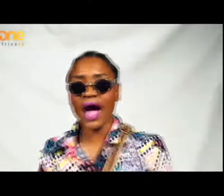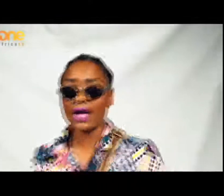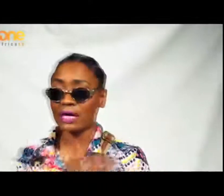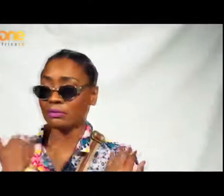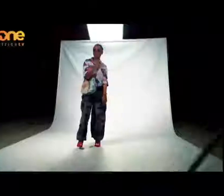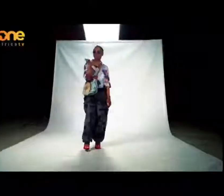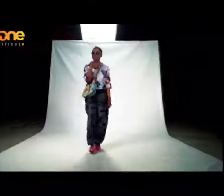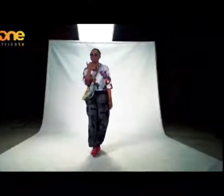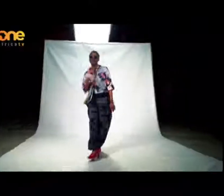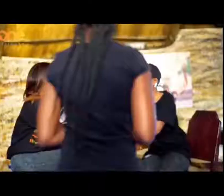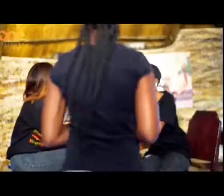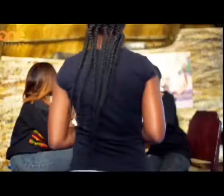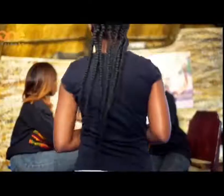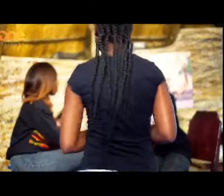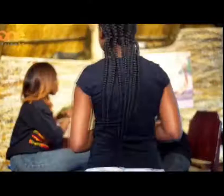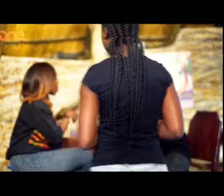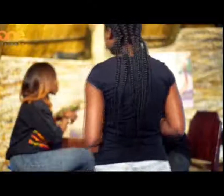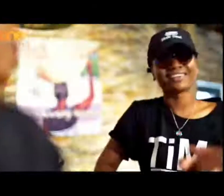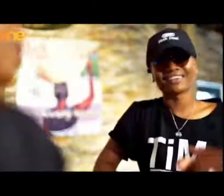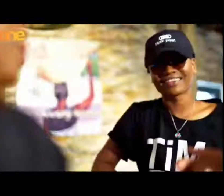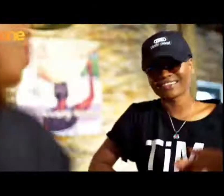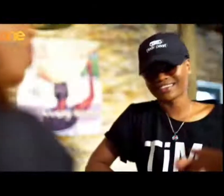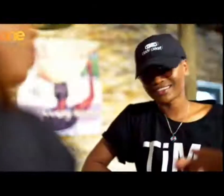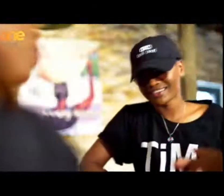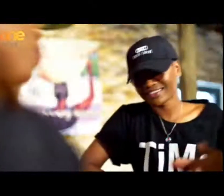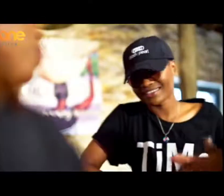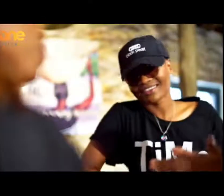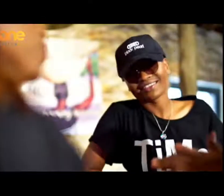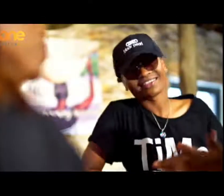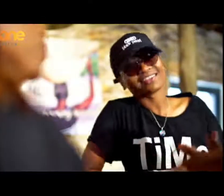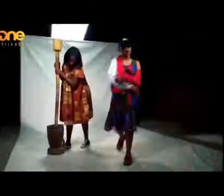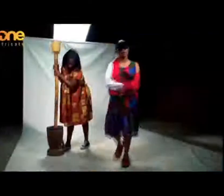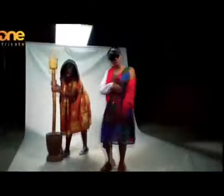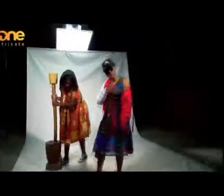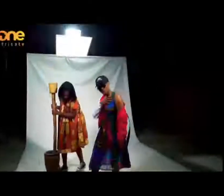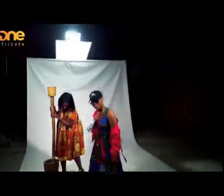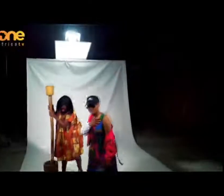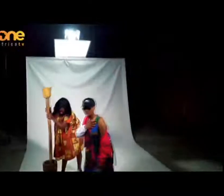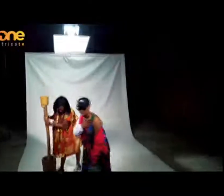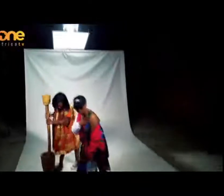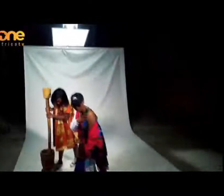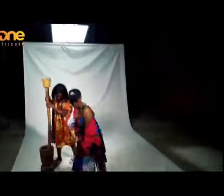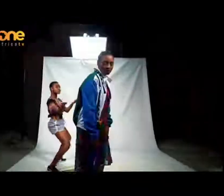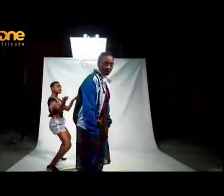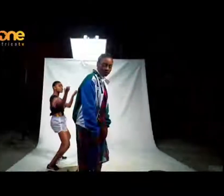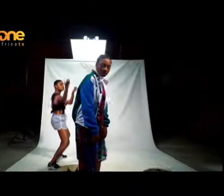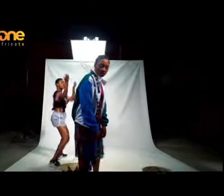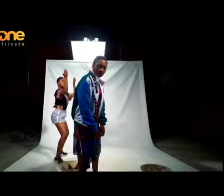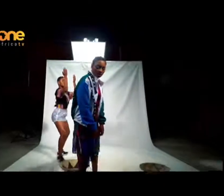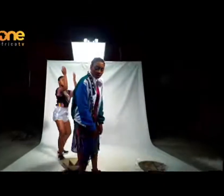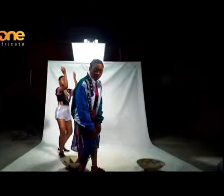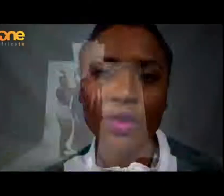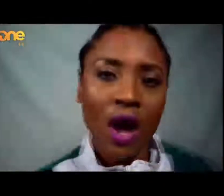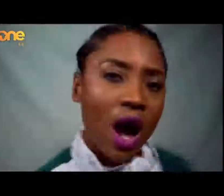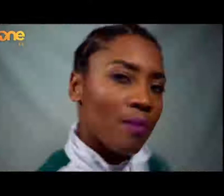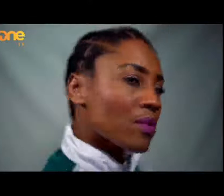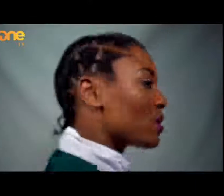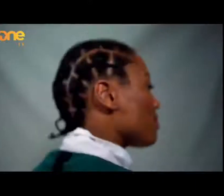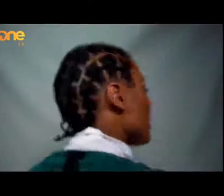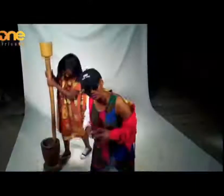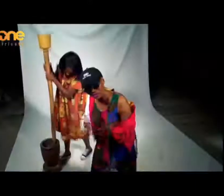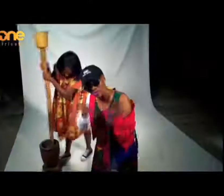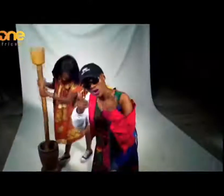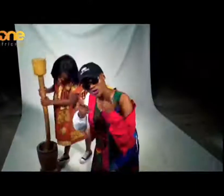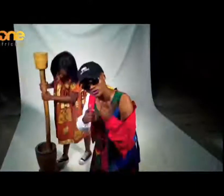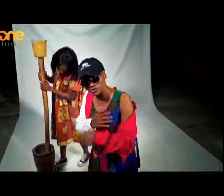my nigga, I came to kill, I came to real. I'm gonna be the one you gonna feel. I said, I'm